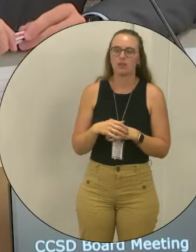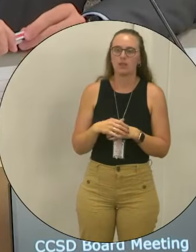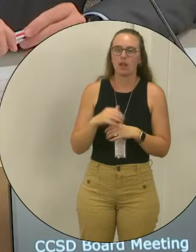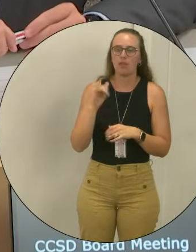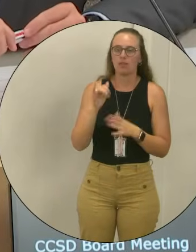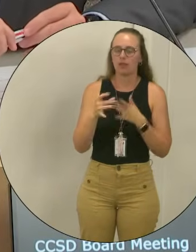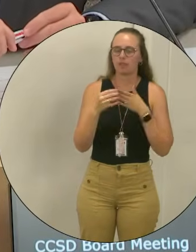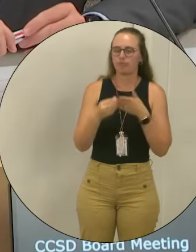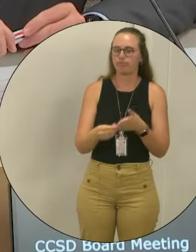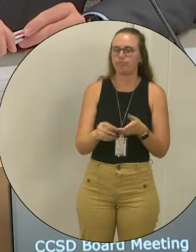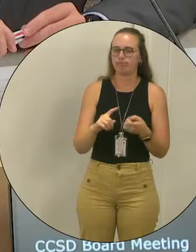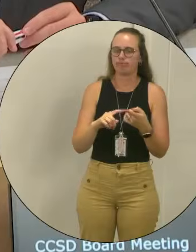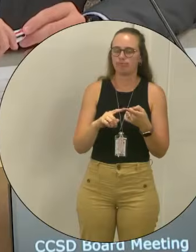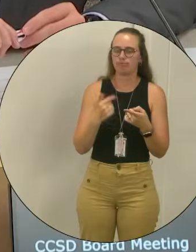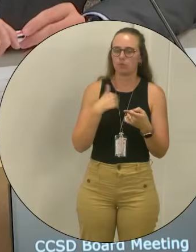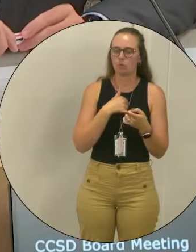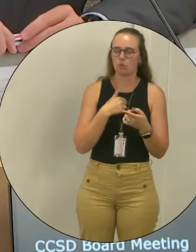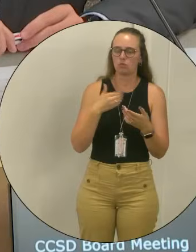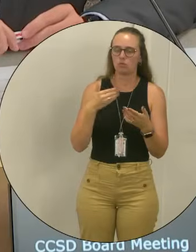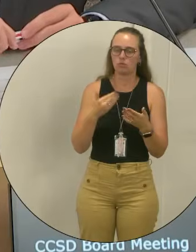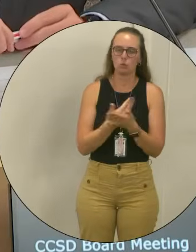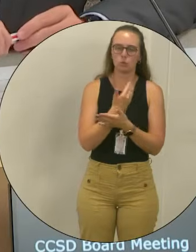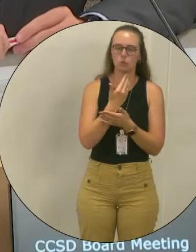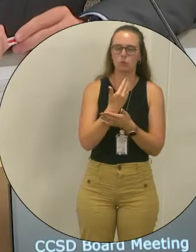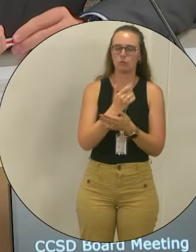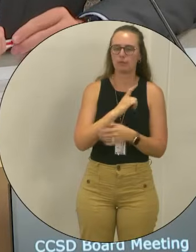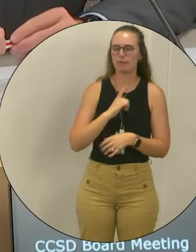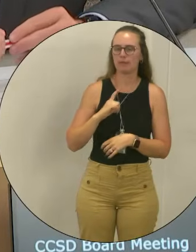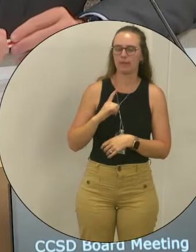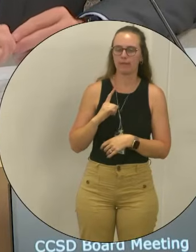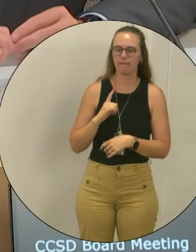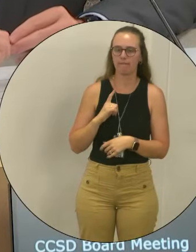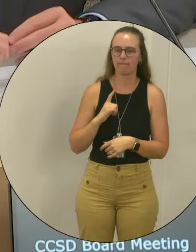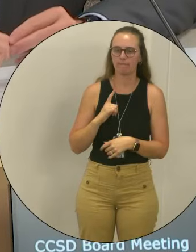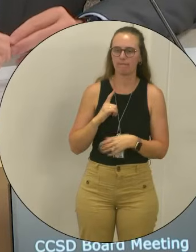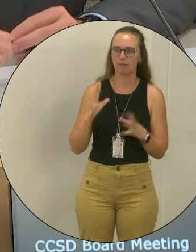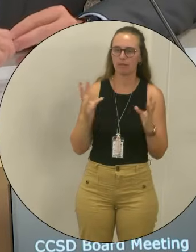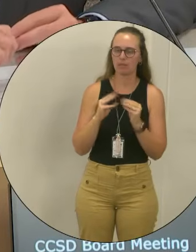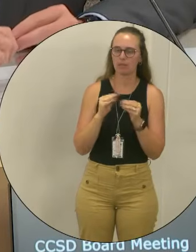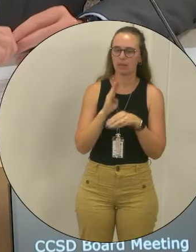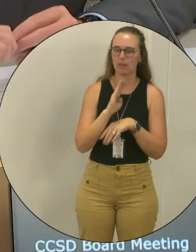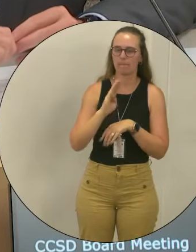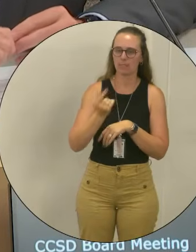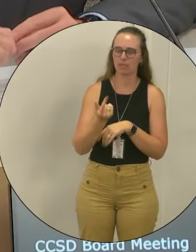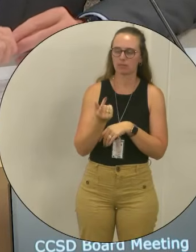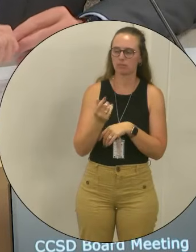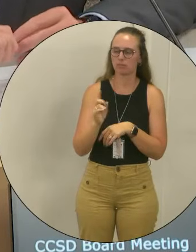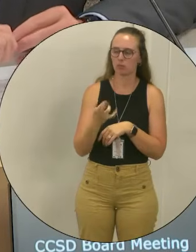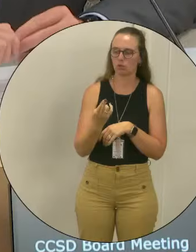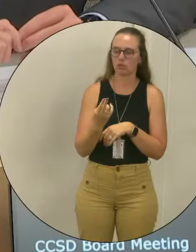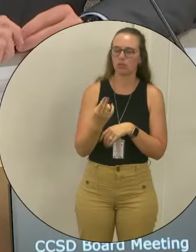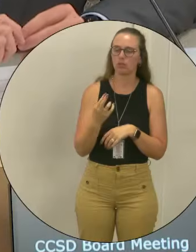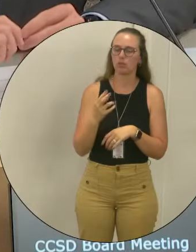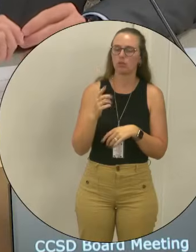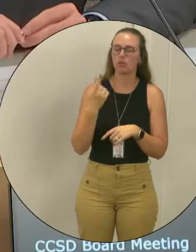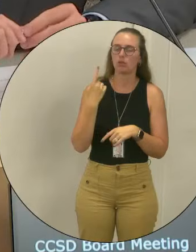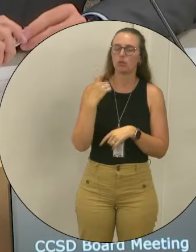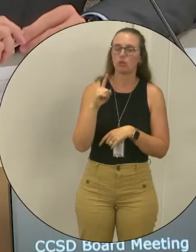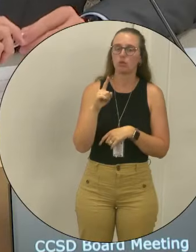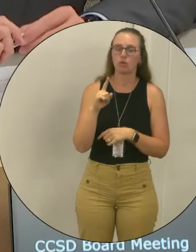leads into our new legislative Assembly Bill 48, which